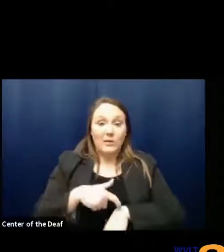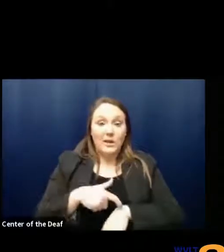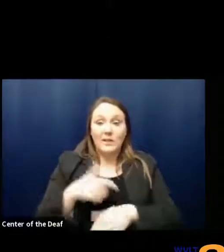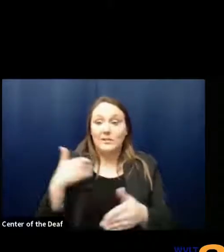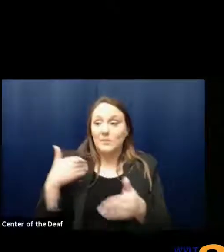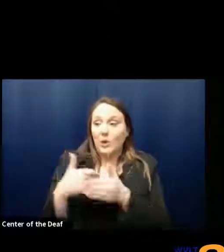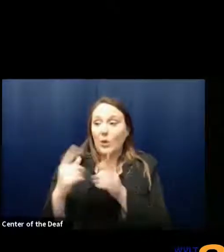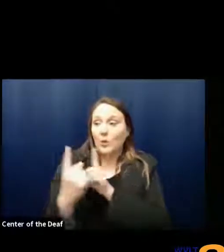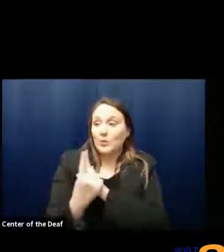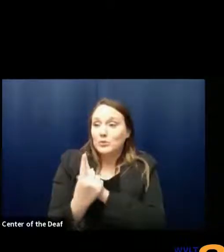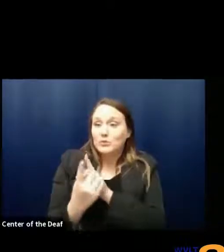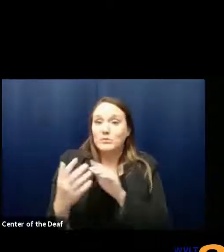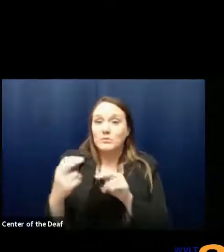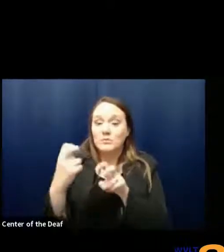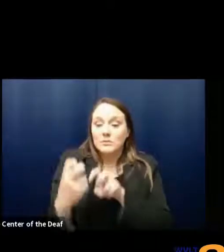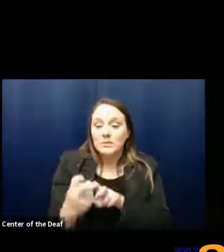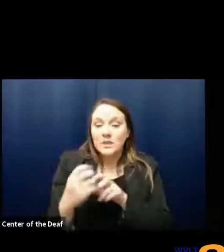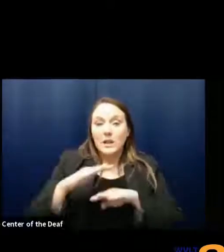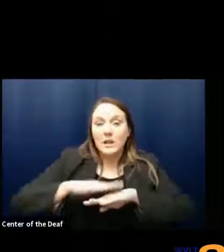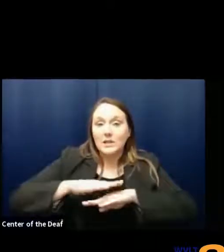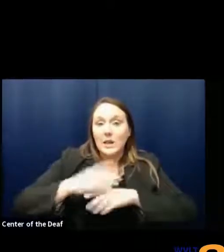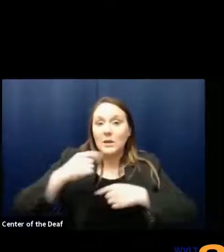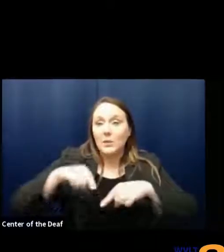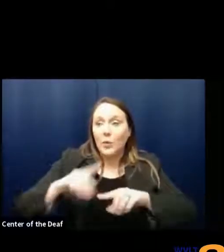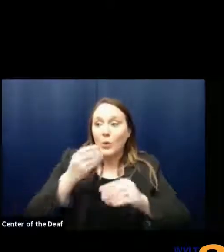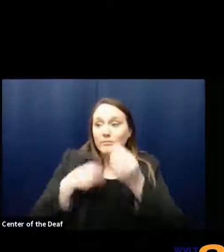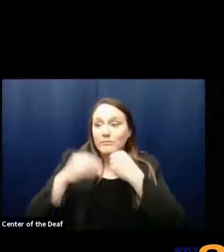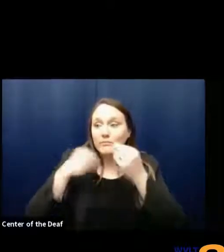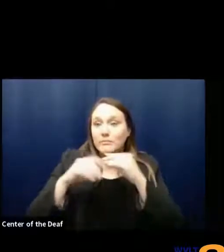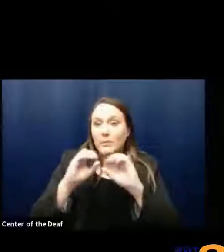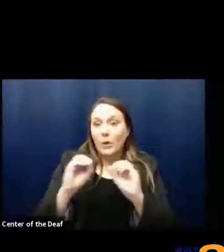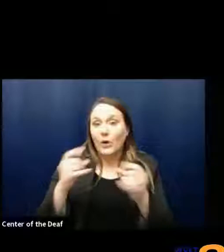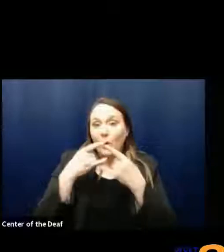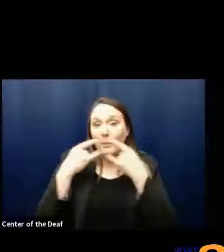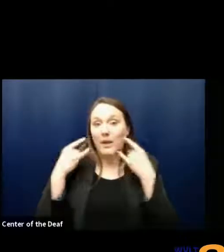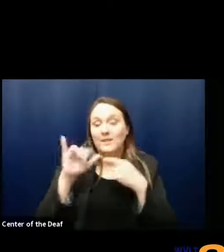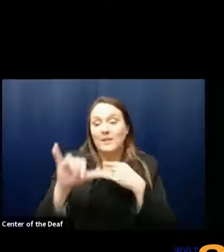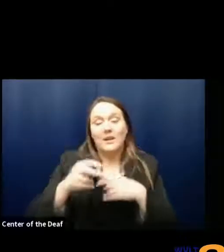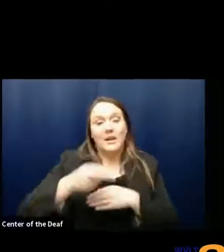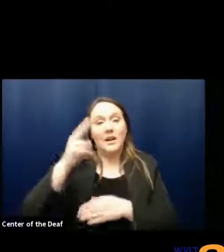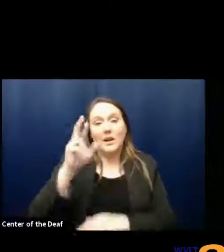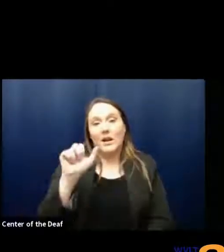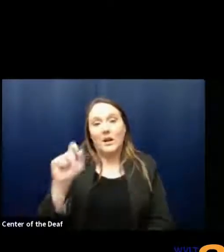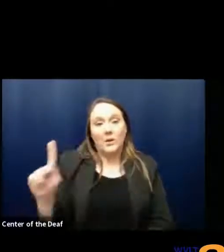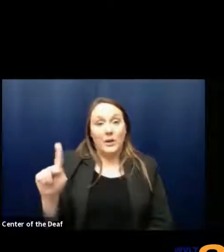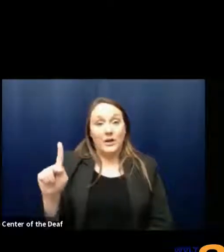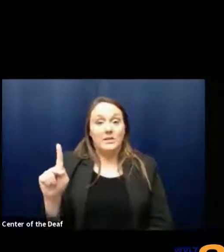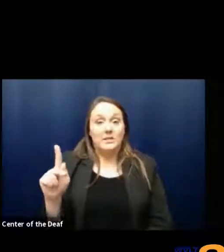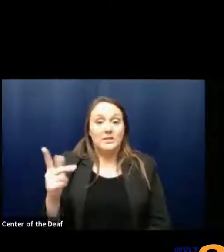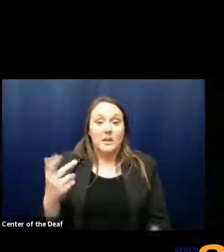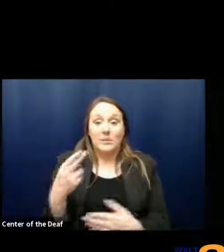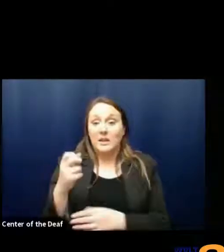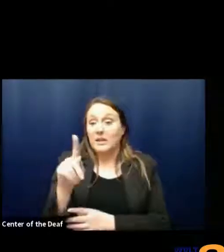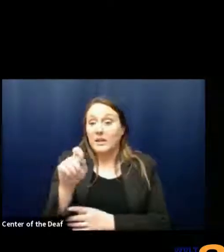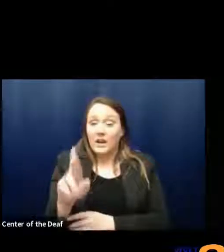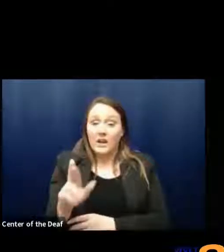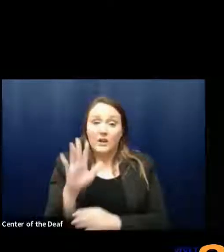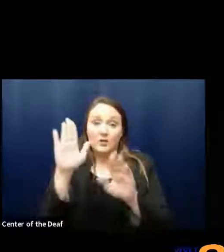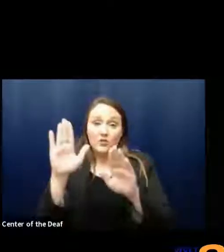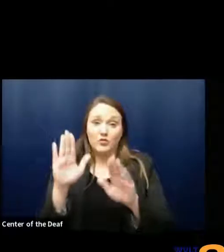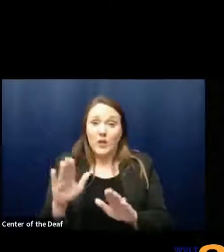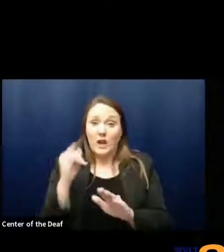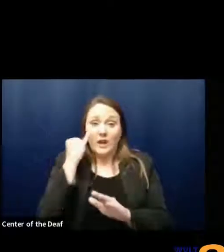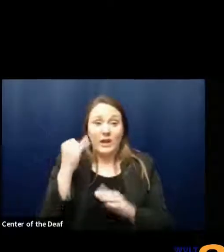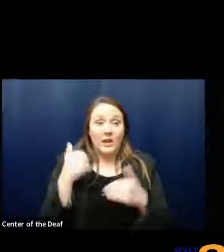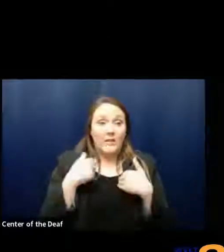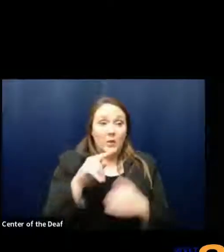sitting at a table while we're eating, we're not having masks on, that's the highest risk. Outside of that, heaters are great. If you have tents that